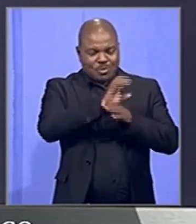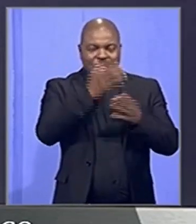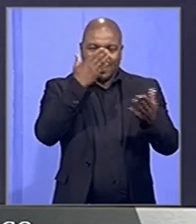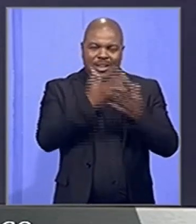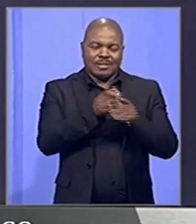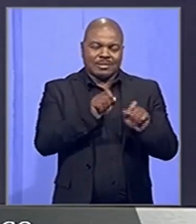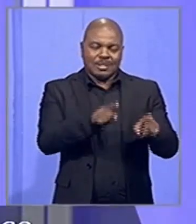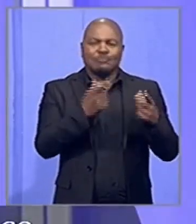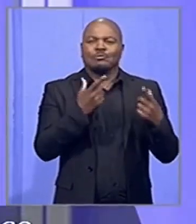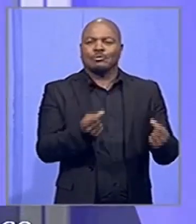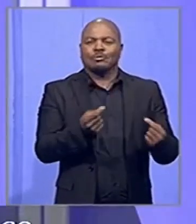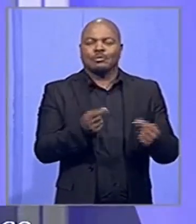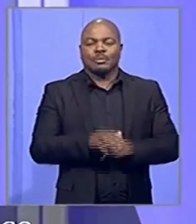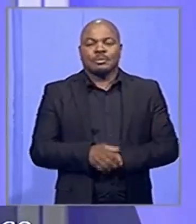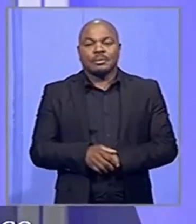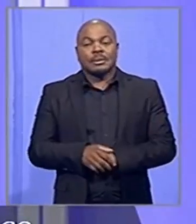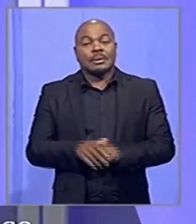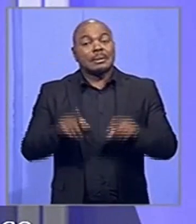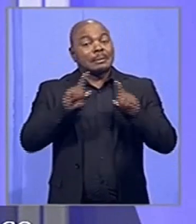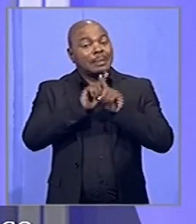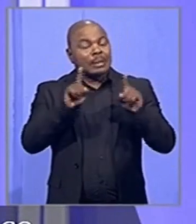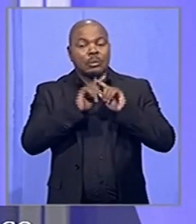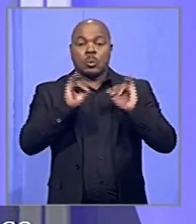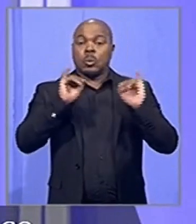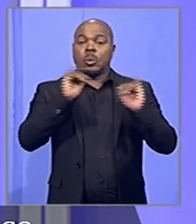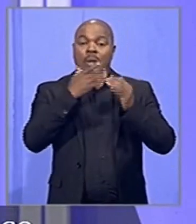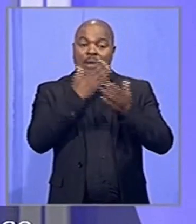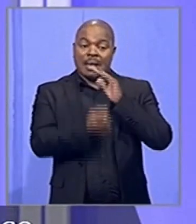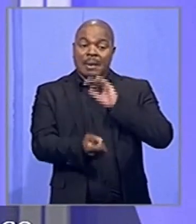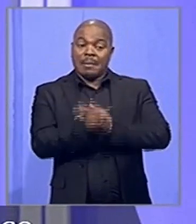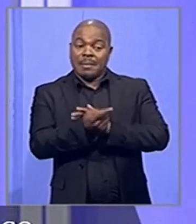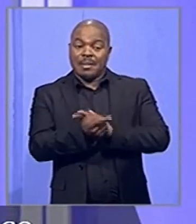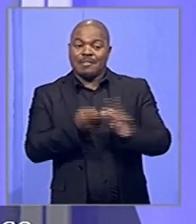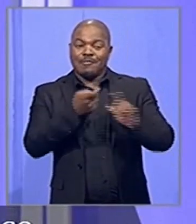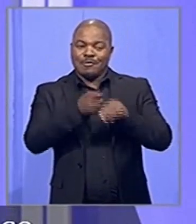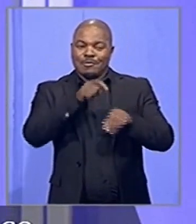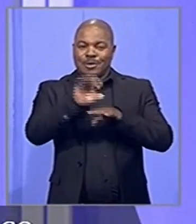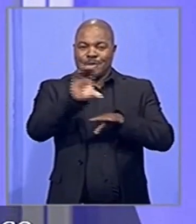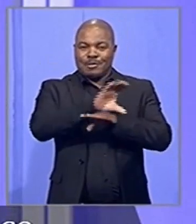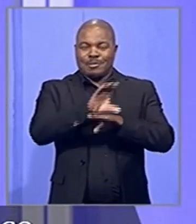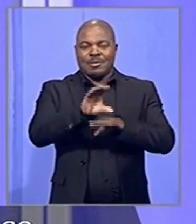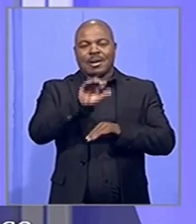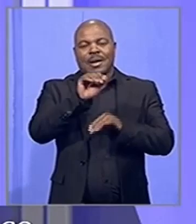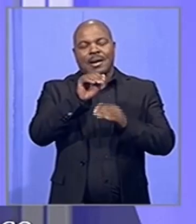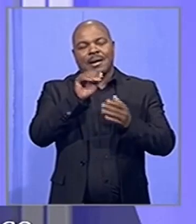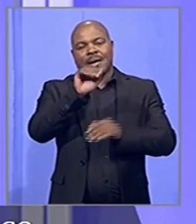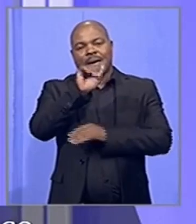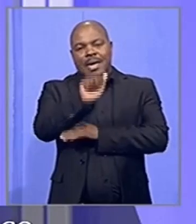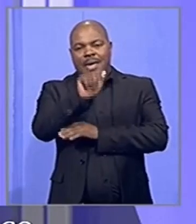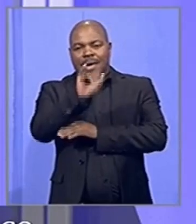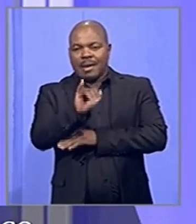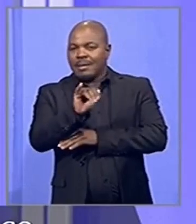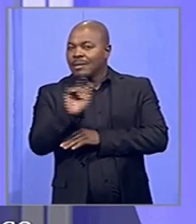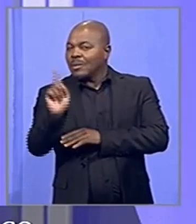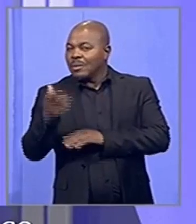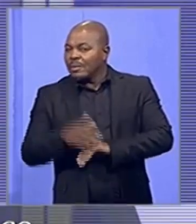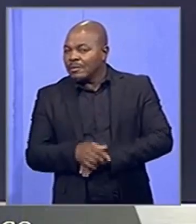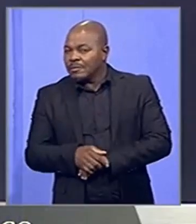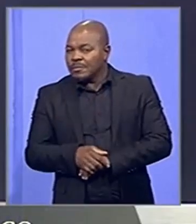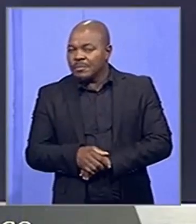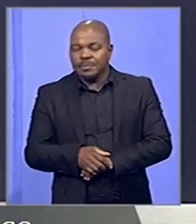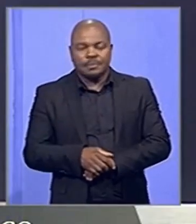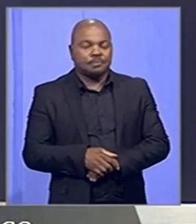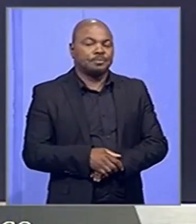etsa. Jwale dikotsi tse tliswang ke tshebediso e bohlaswa ya AI ke dife? Kore